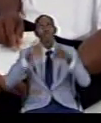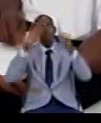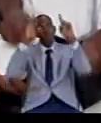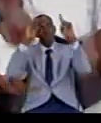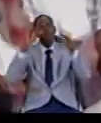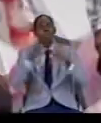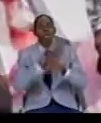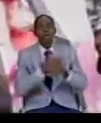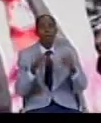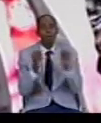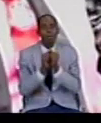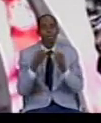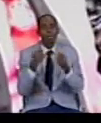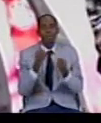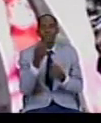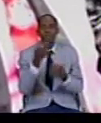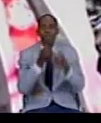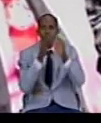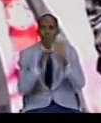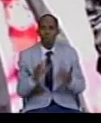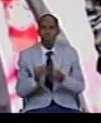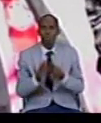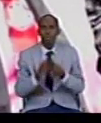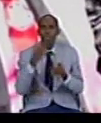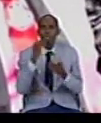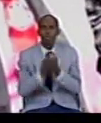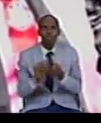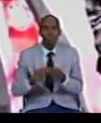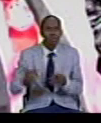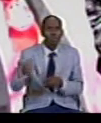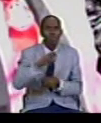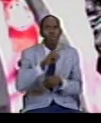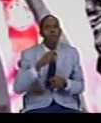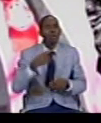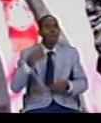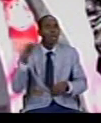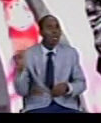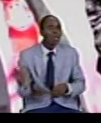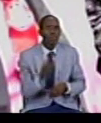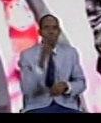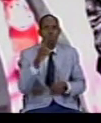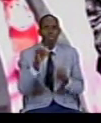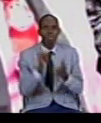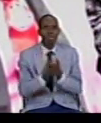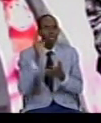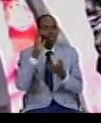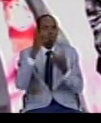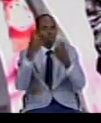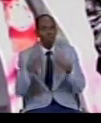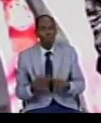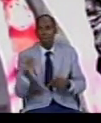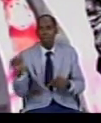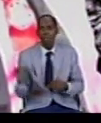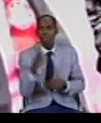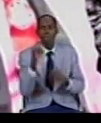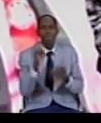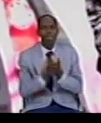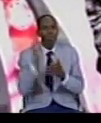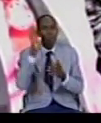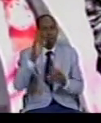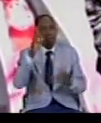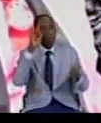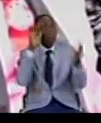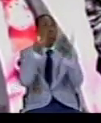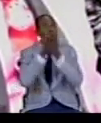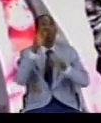also, he said unto them, whosoever will come after me, whosoever will believe on me as